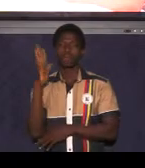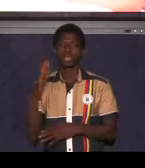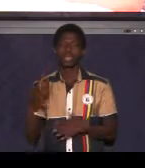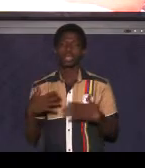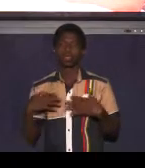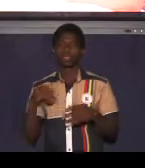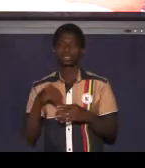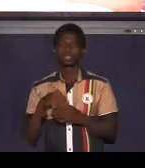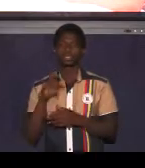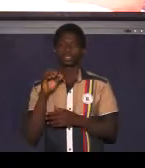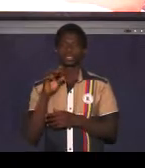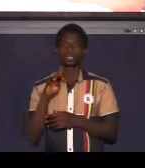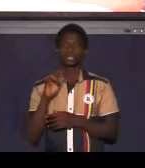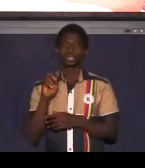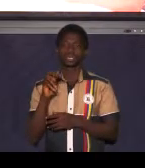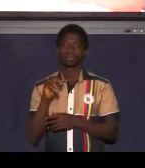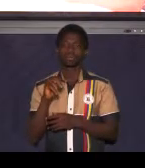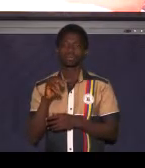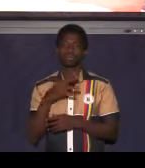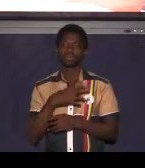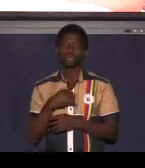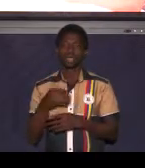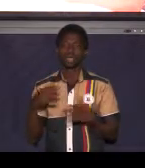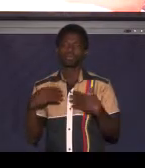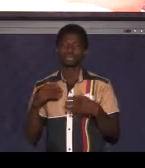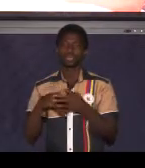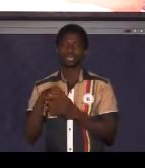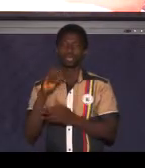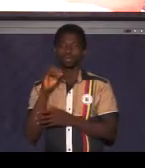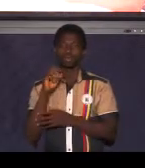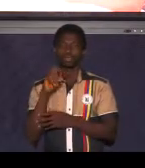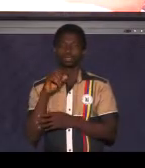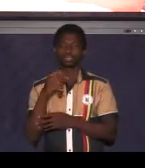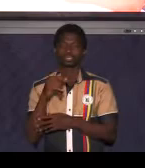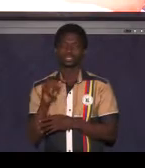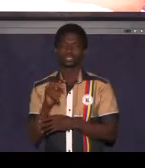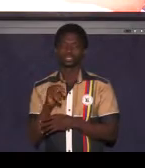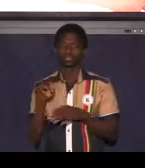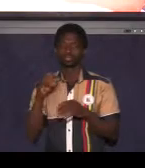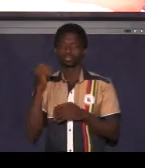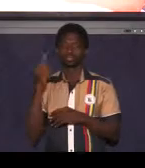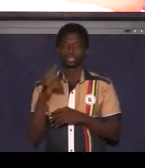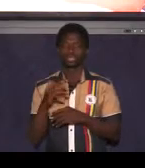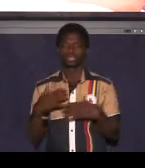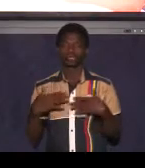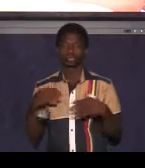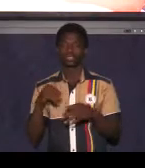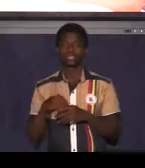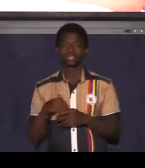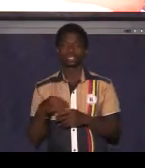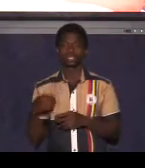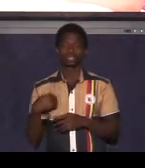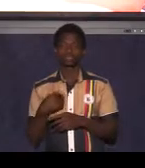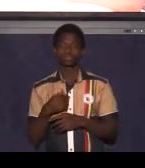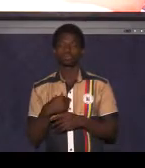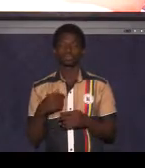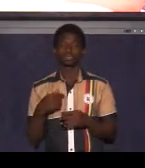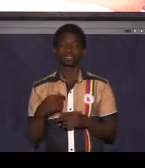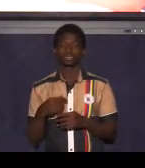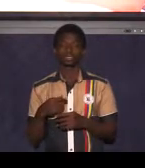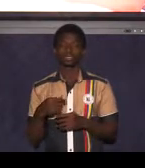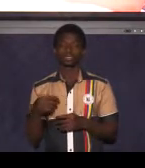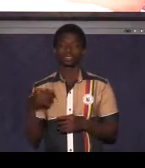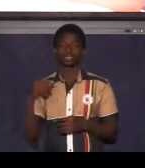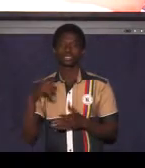in carbon dioxide and breathe out oxygen. Do you understand? So breathing,